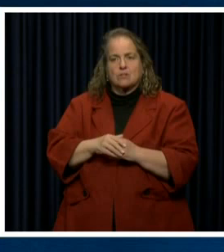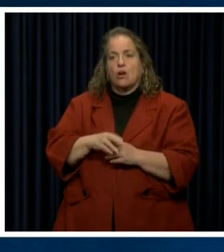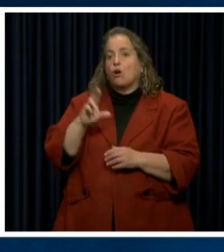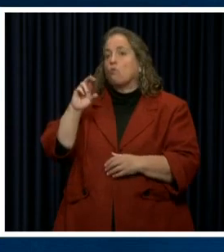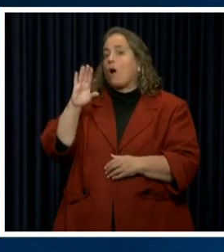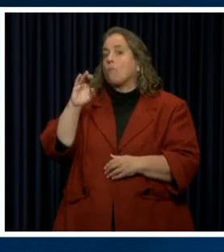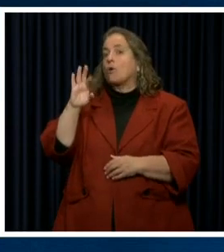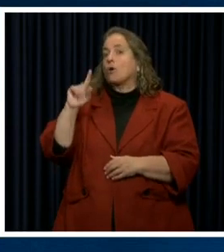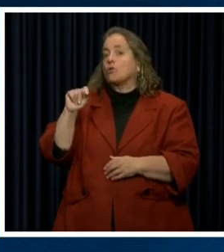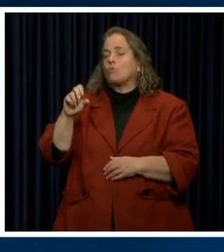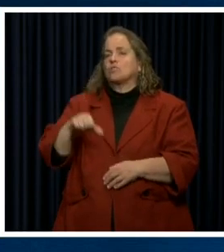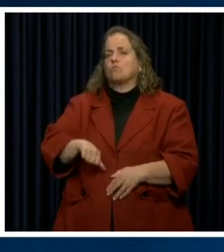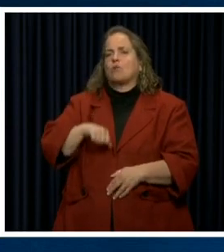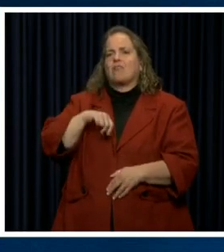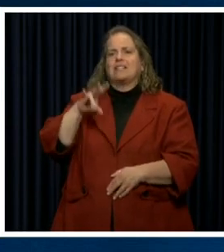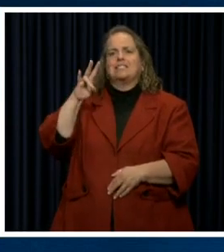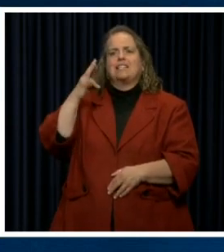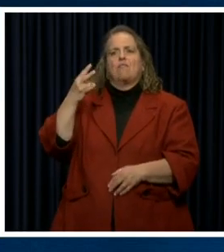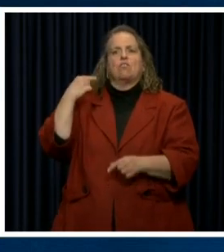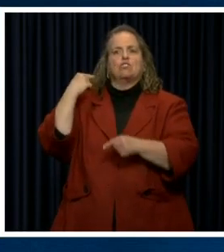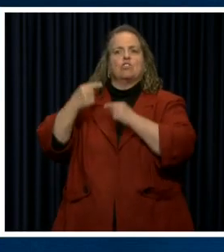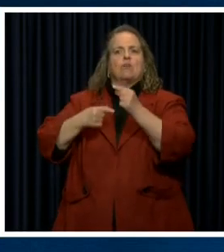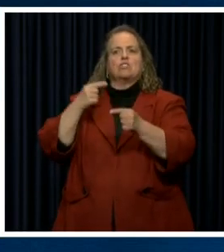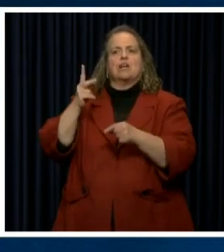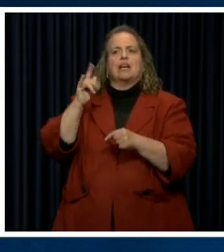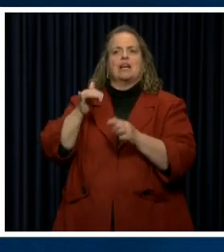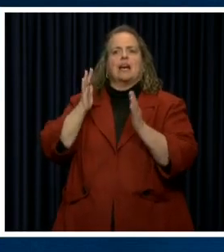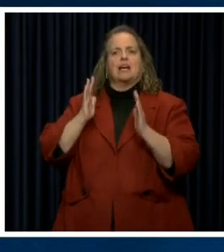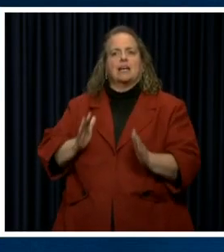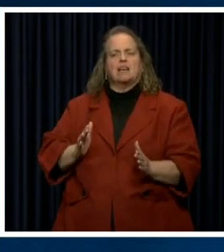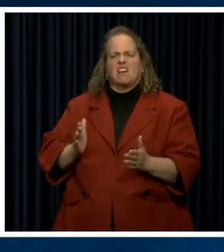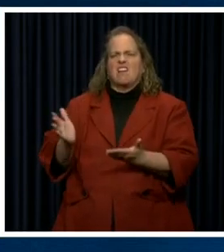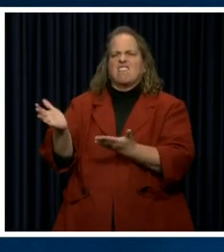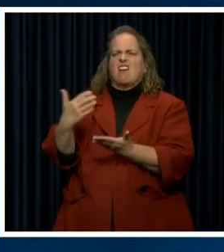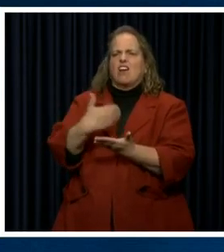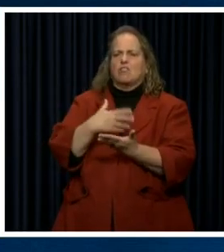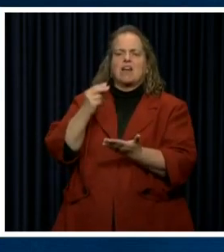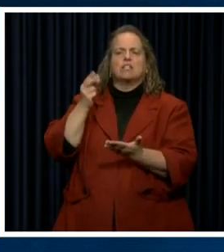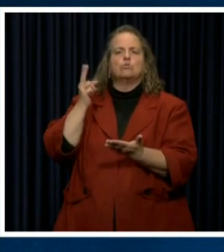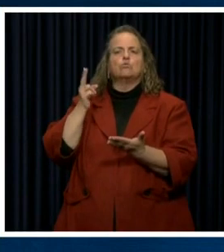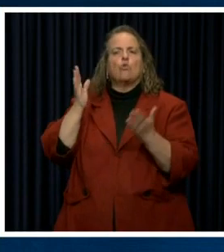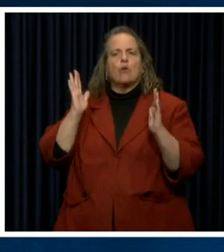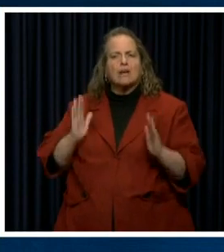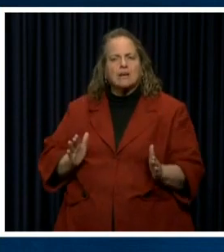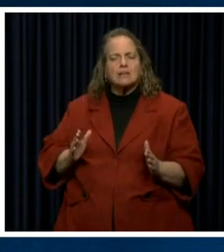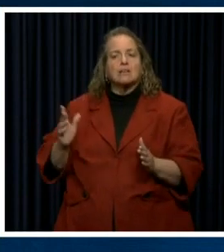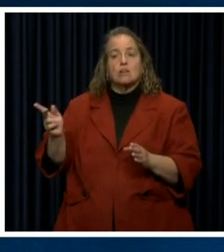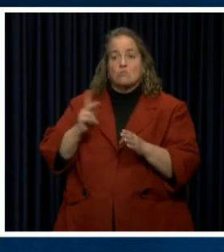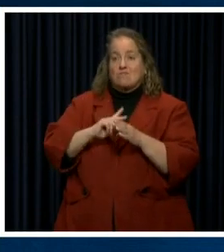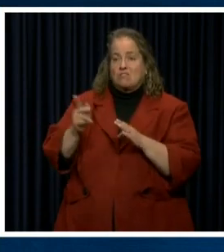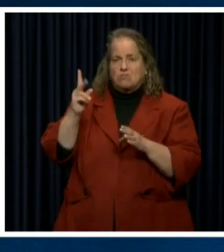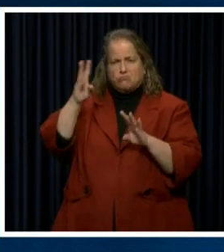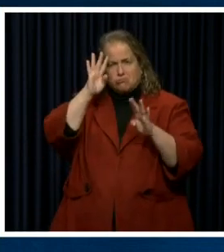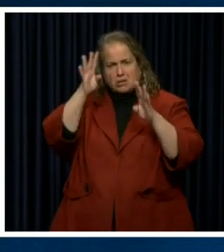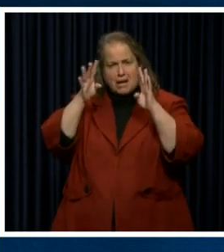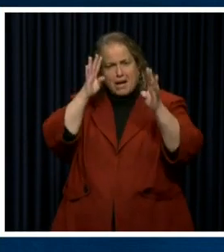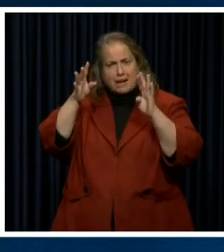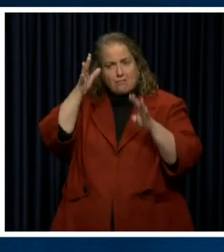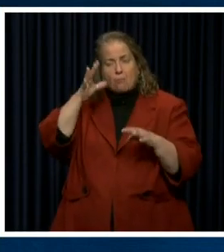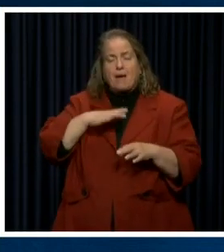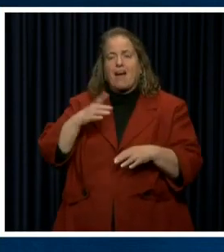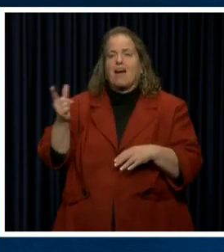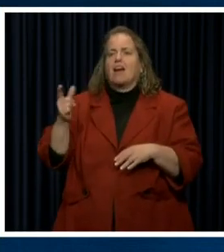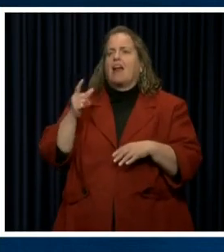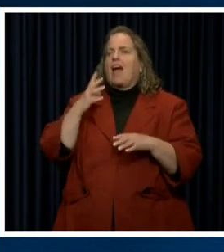Robert was a proud 7th-generation Kentuckian. He was an avid collector and historian. Professionally, he was creative and an